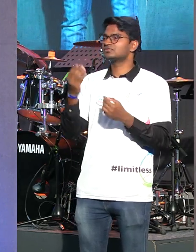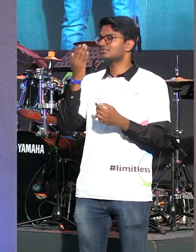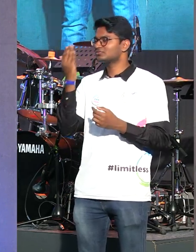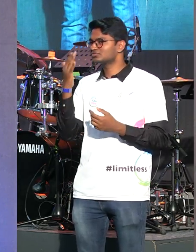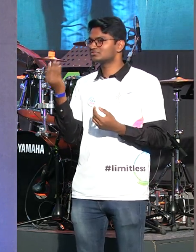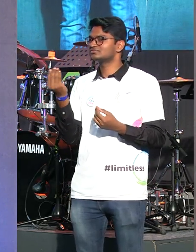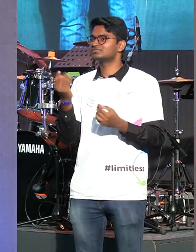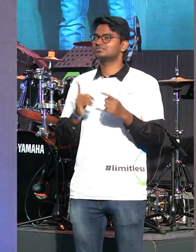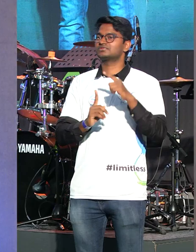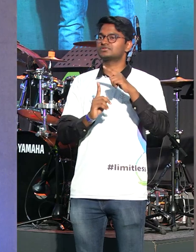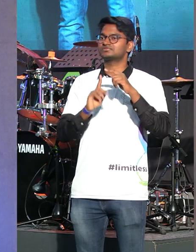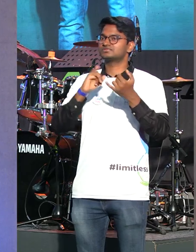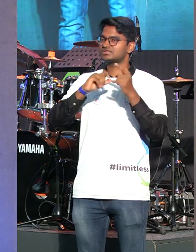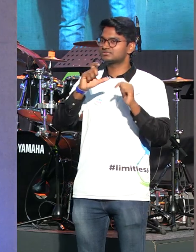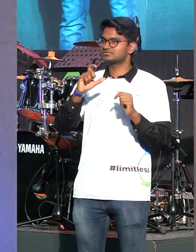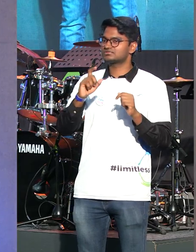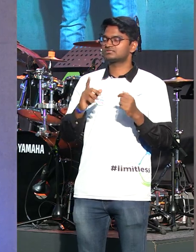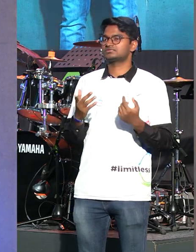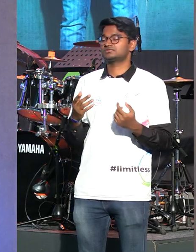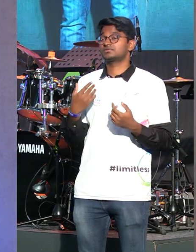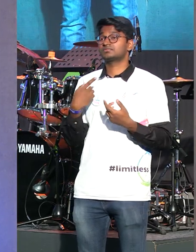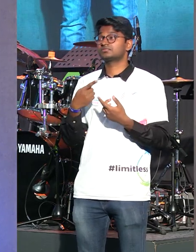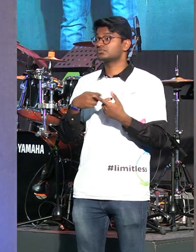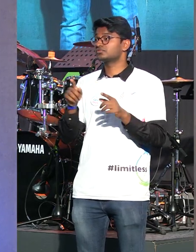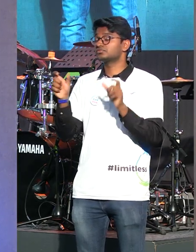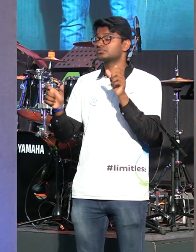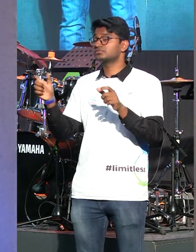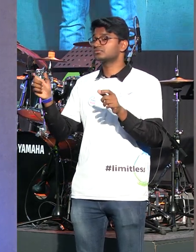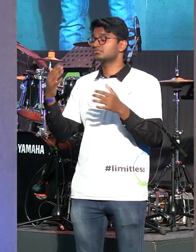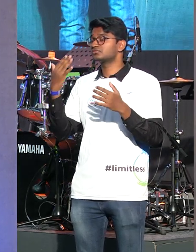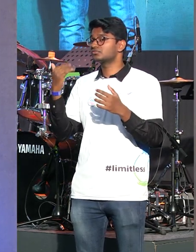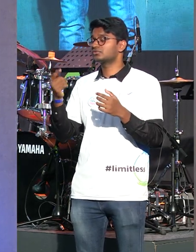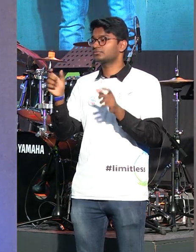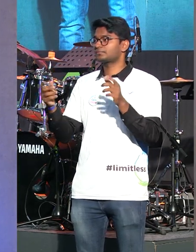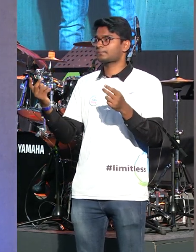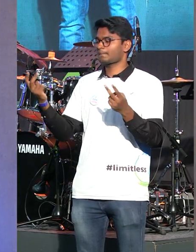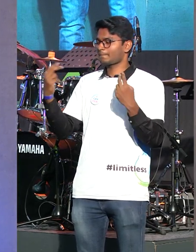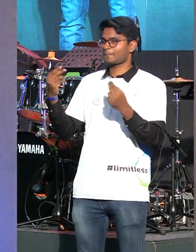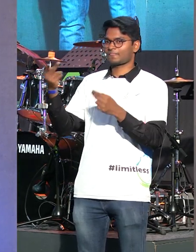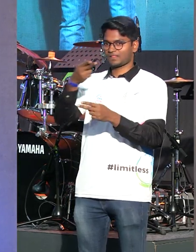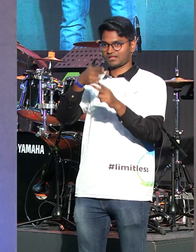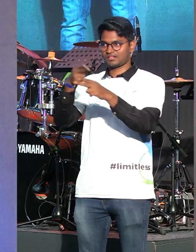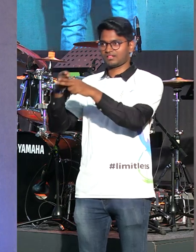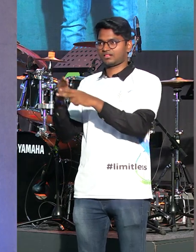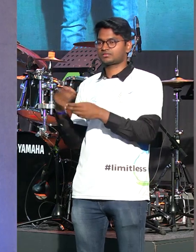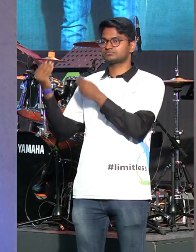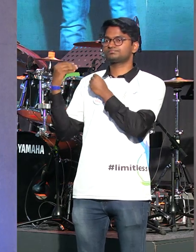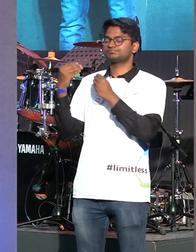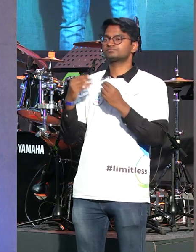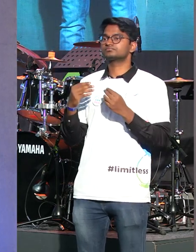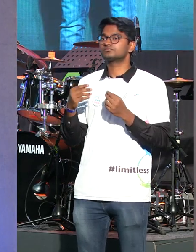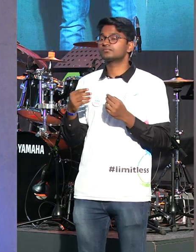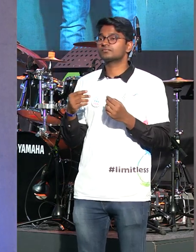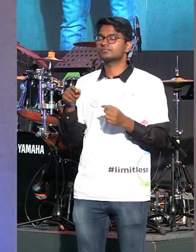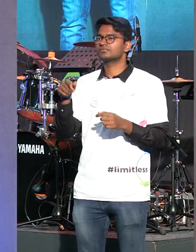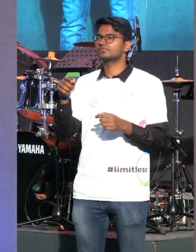woman, whatever, we label because we largely do not give that time. The minute we get to know each other a little more, I